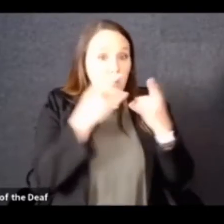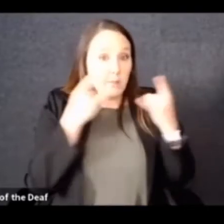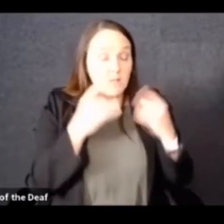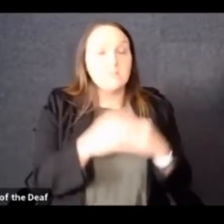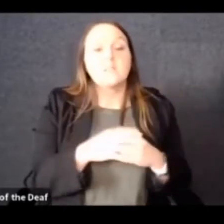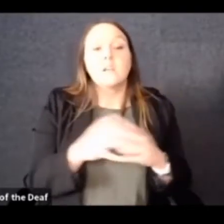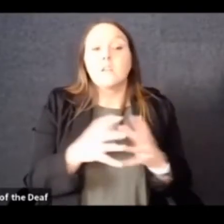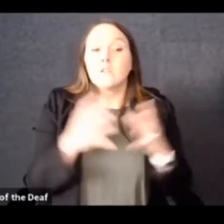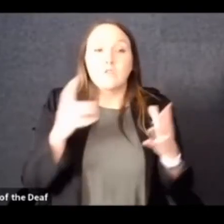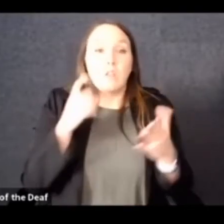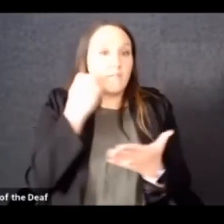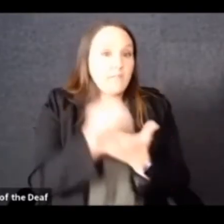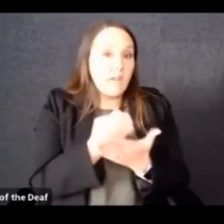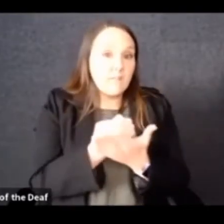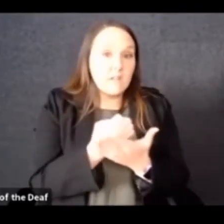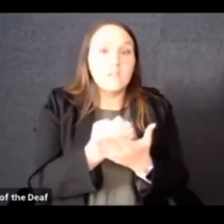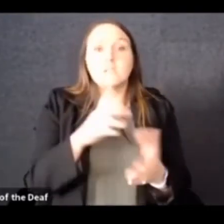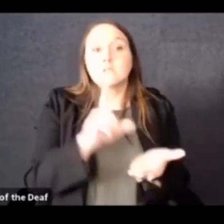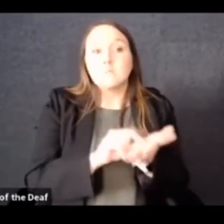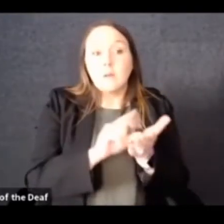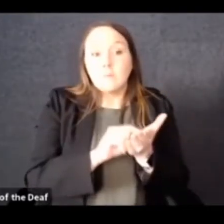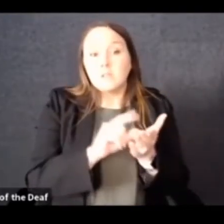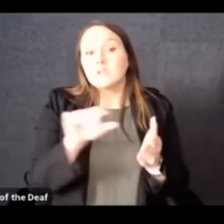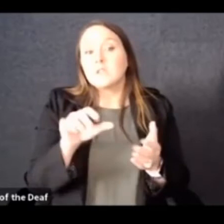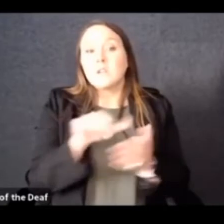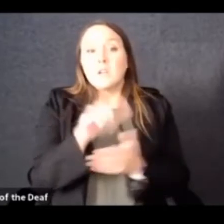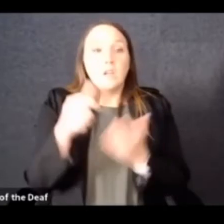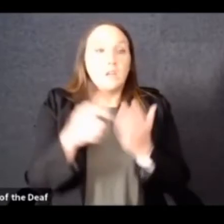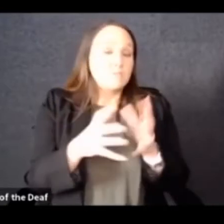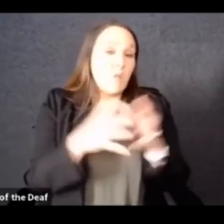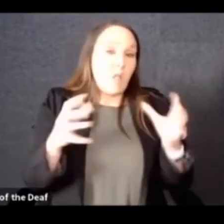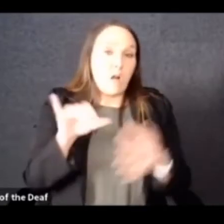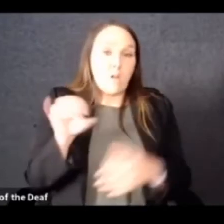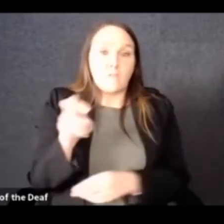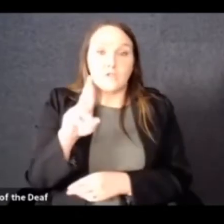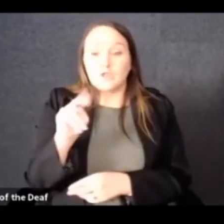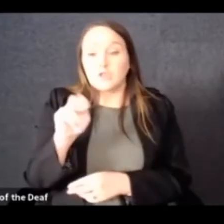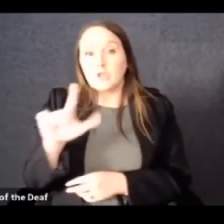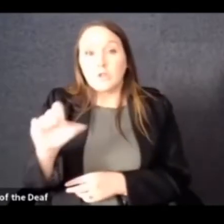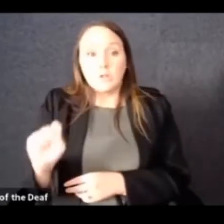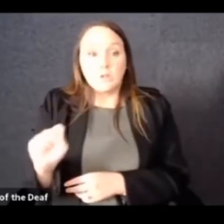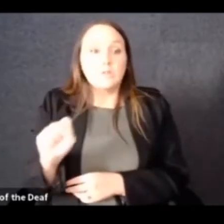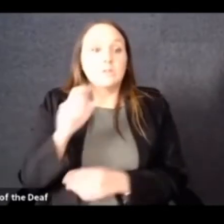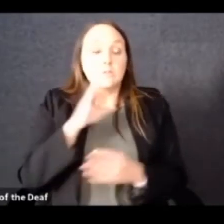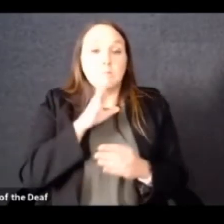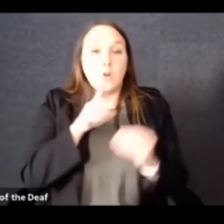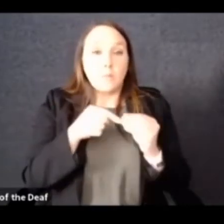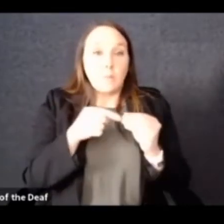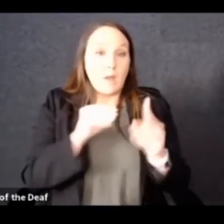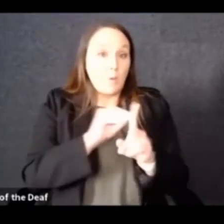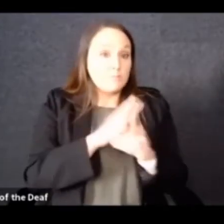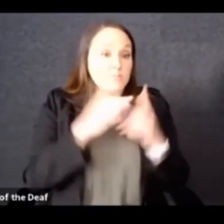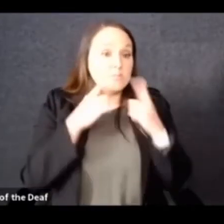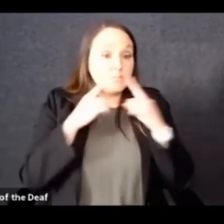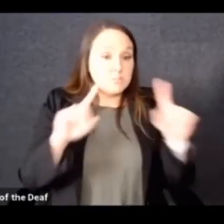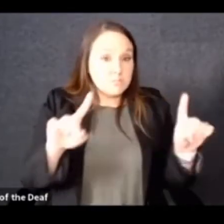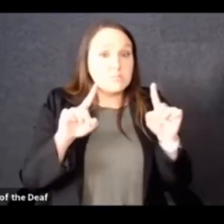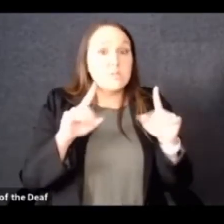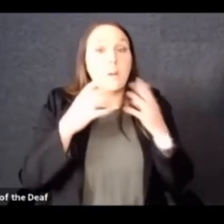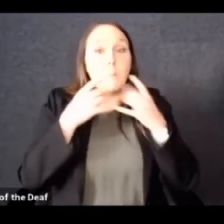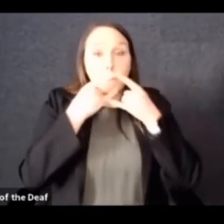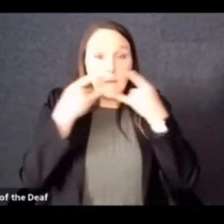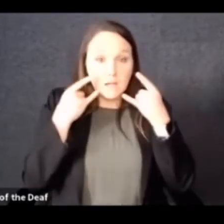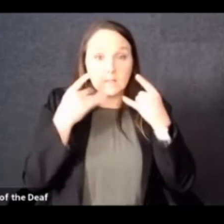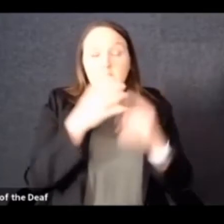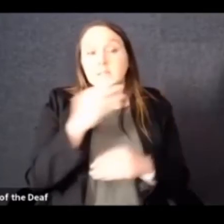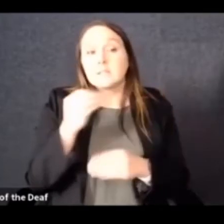evidence published in the Lancet and other reliable journals that talks about the effectiveness of masks, the difference between